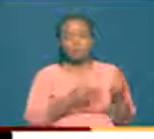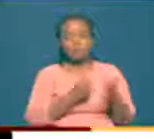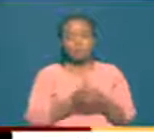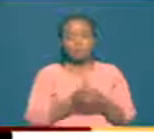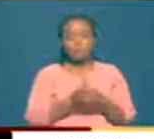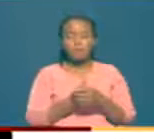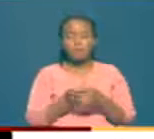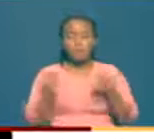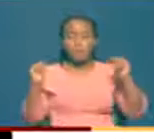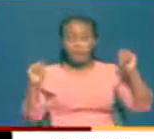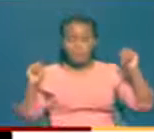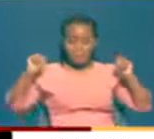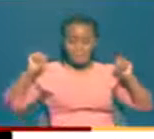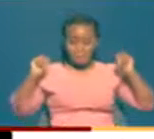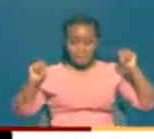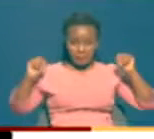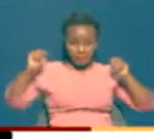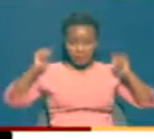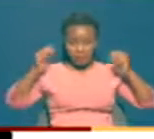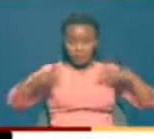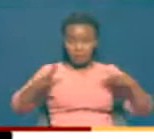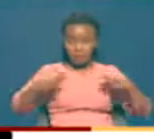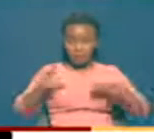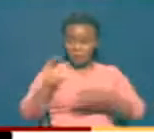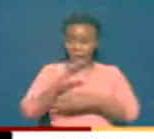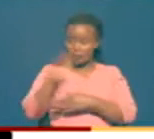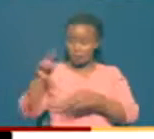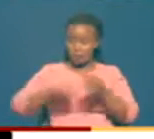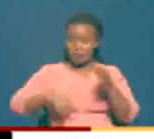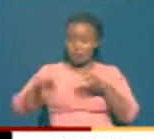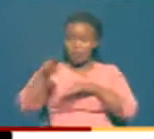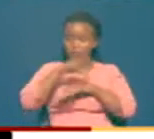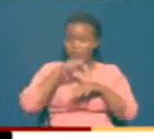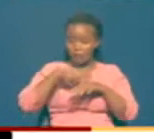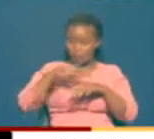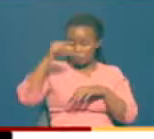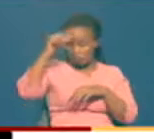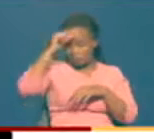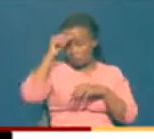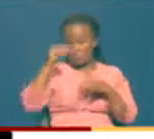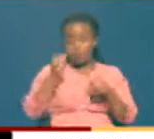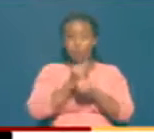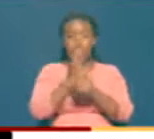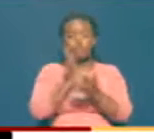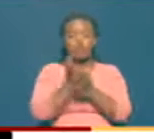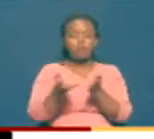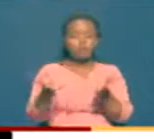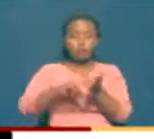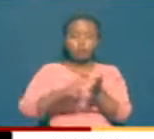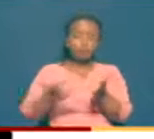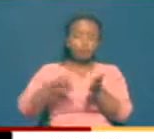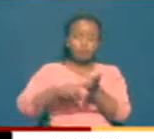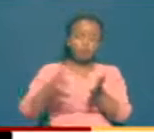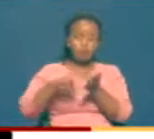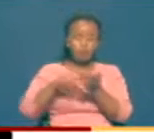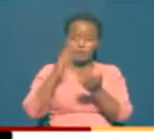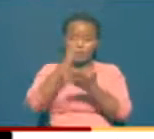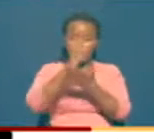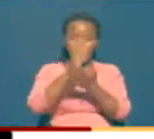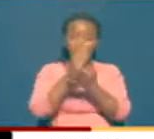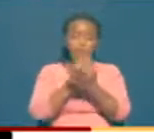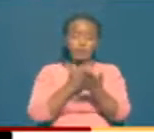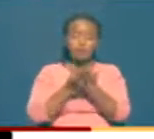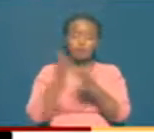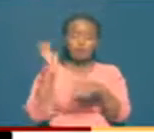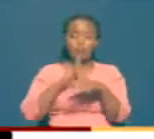on the national government to roll out the livestock offtake program as drought bites in parts of the country. Leaders from the Amaya